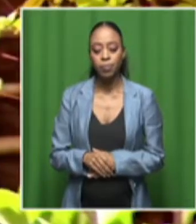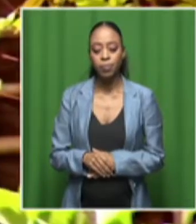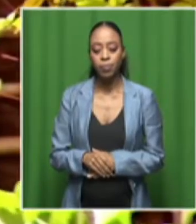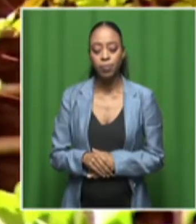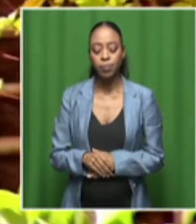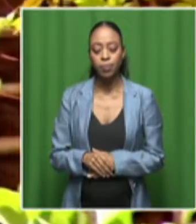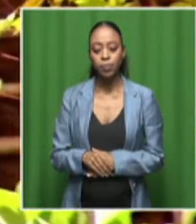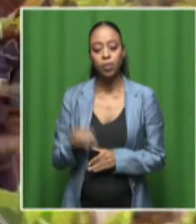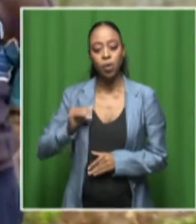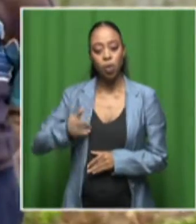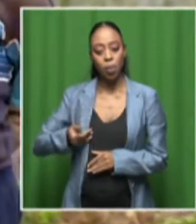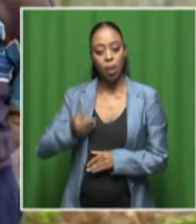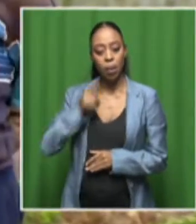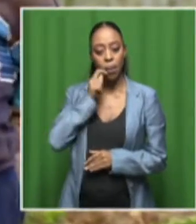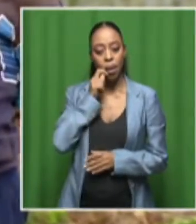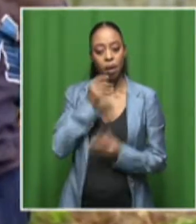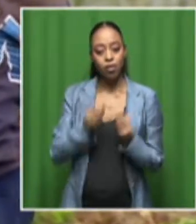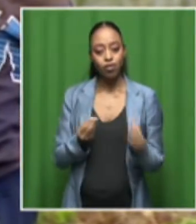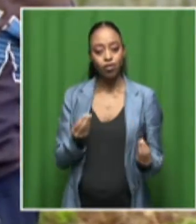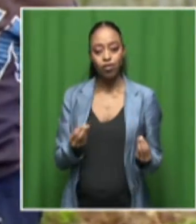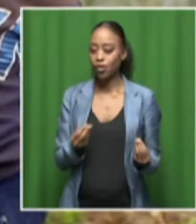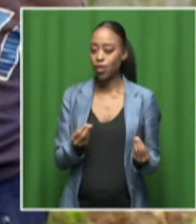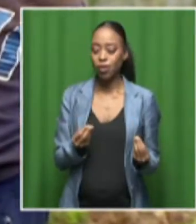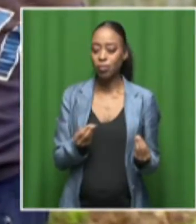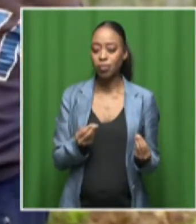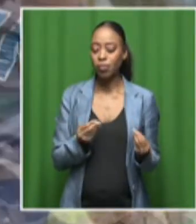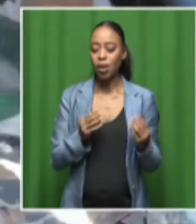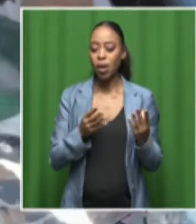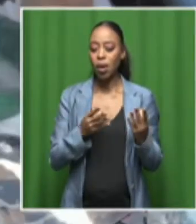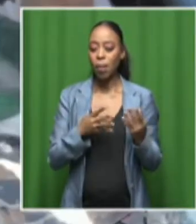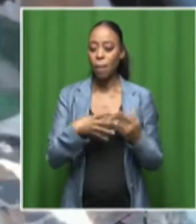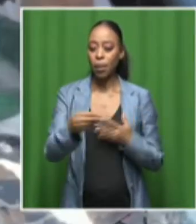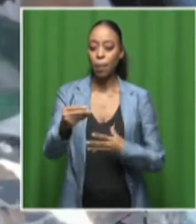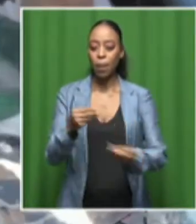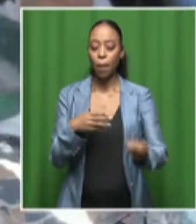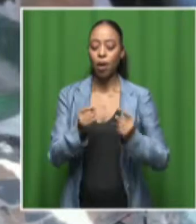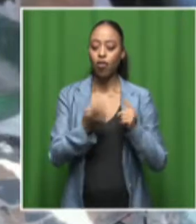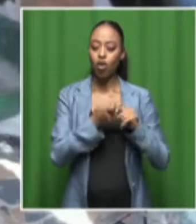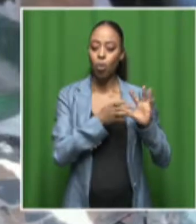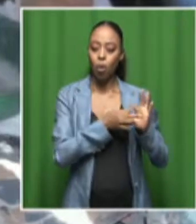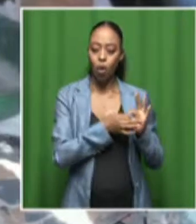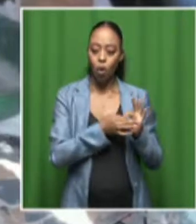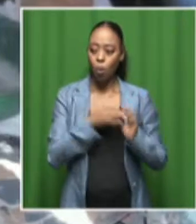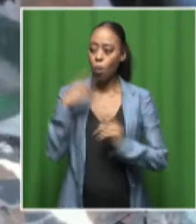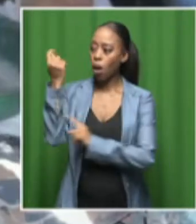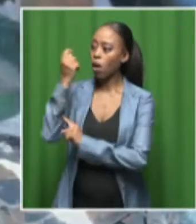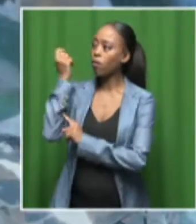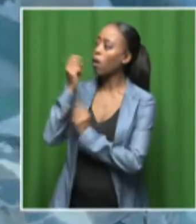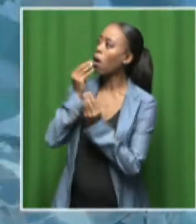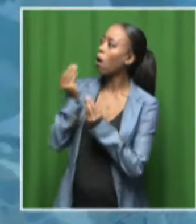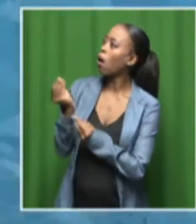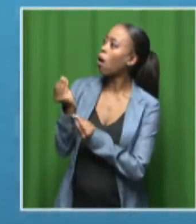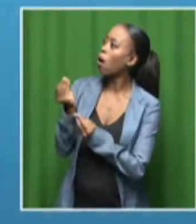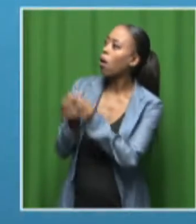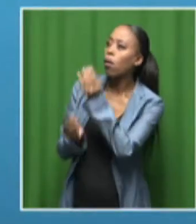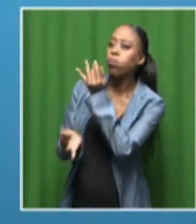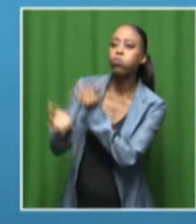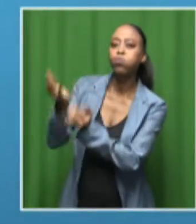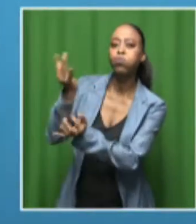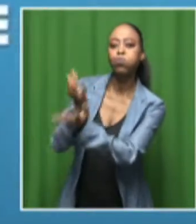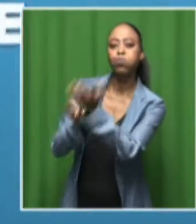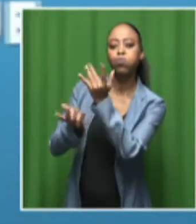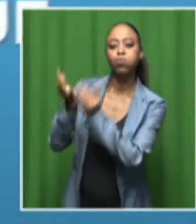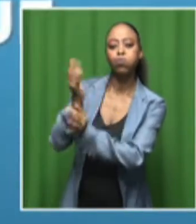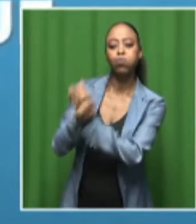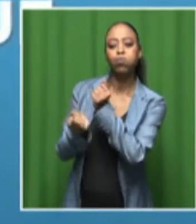Women, men, children losing their homes, seeing their villages burnt to the ground. And it's all happening in